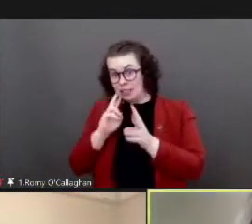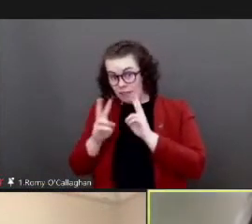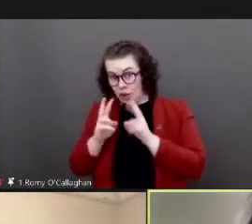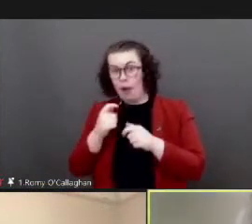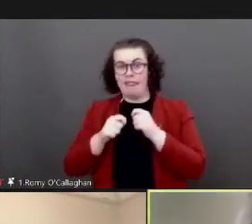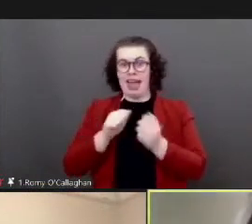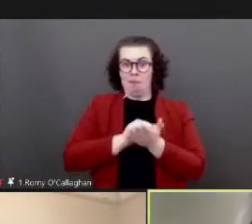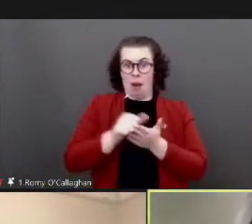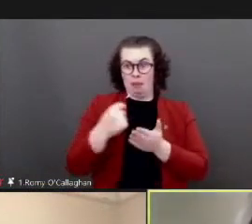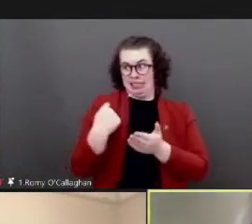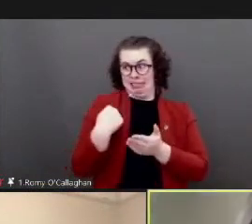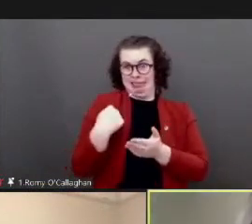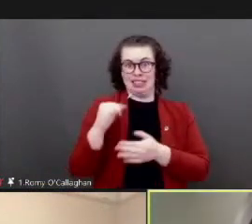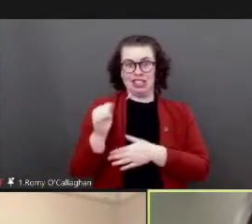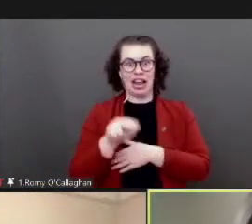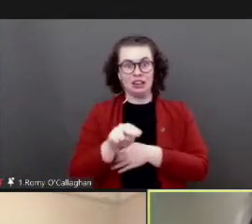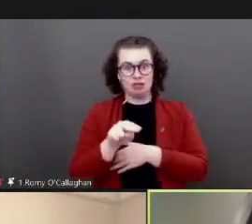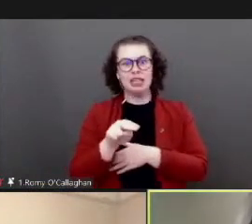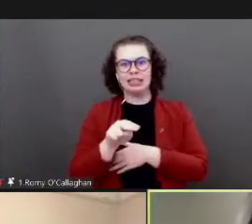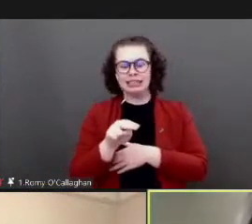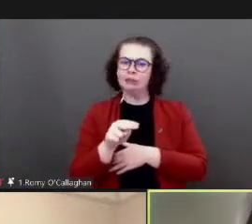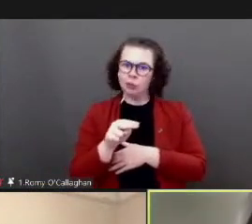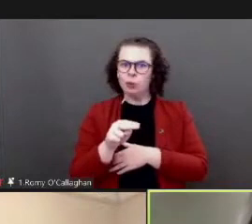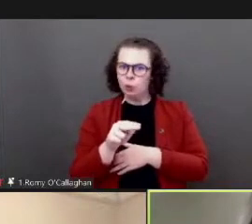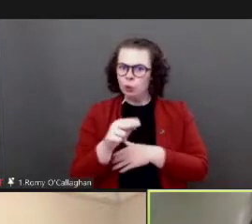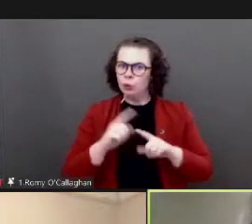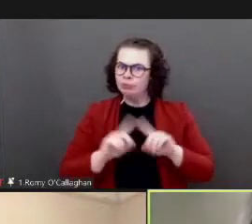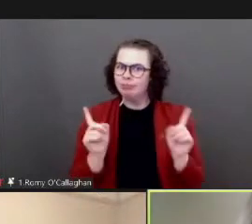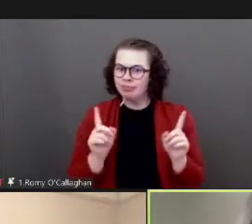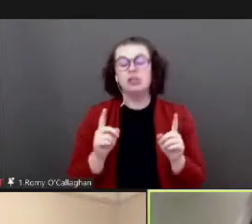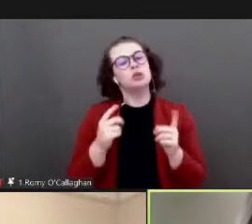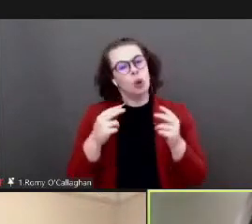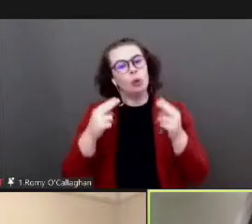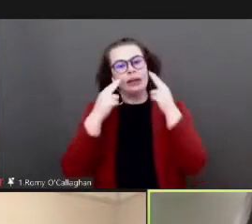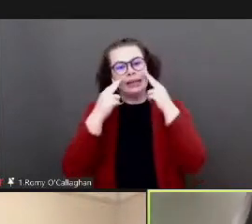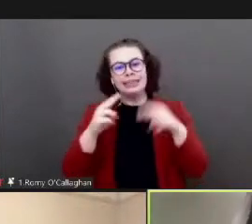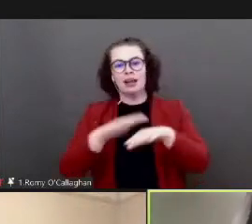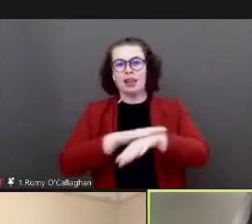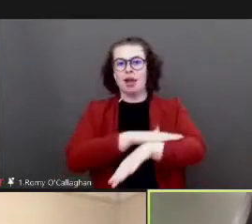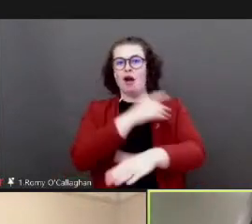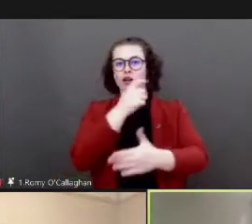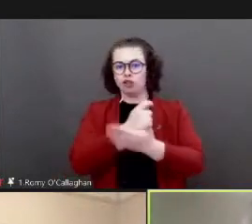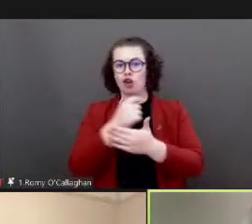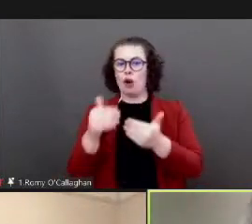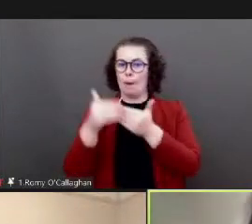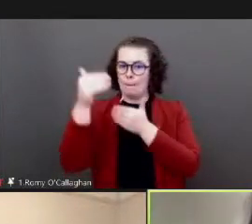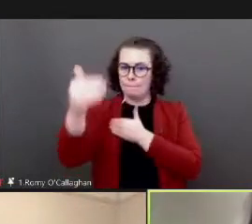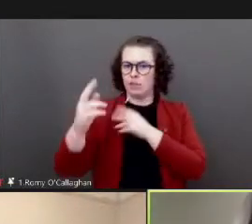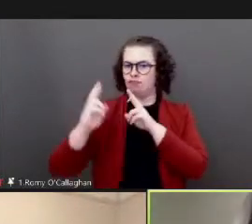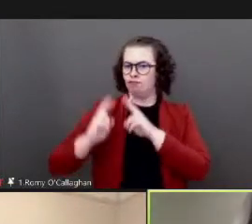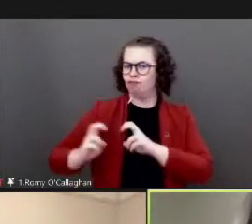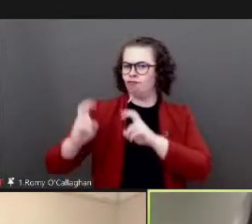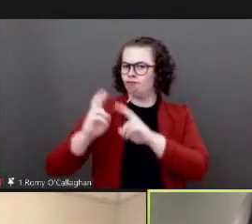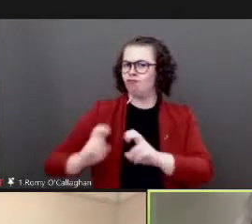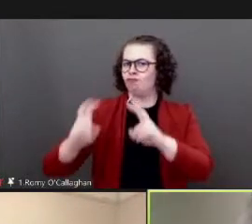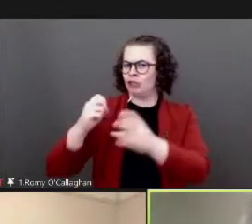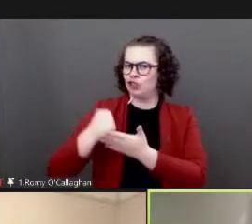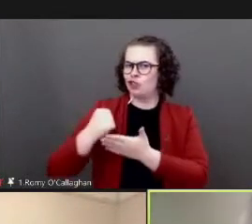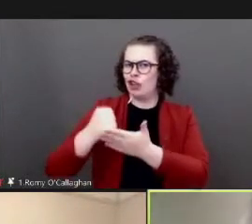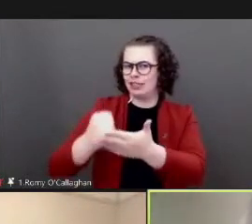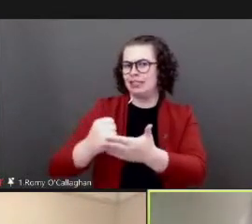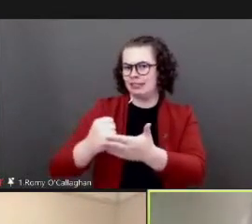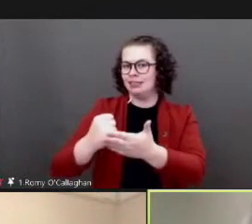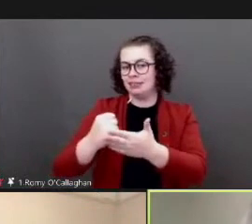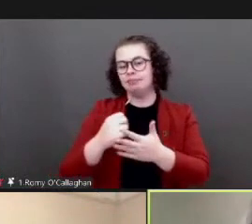I think a very long-term extended study is really, really would be called for here and would be worthwhile. But yeah,